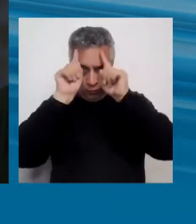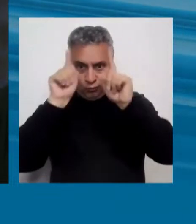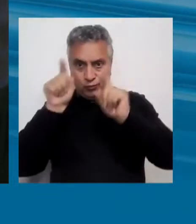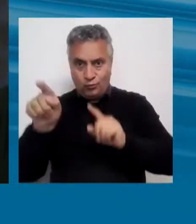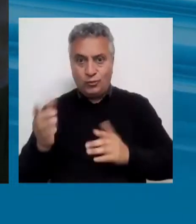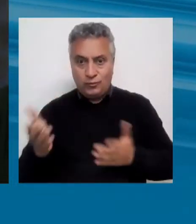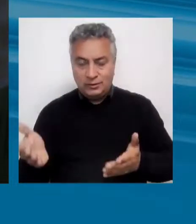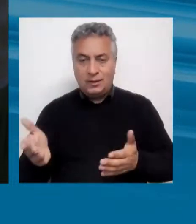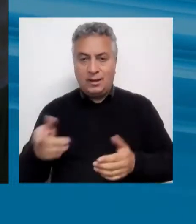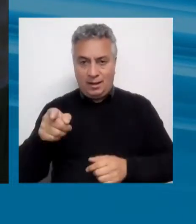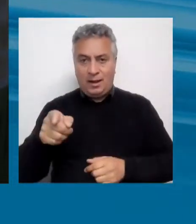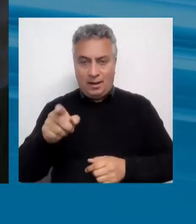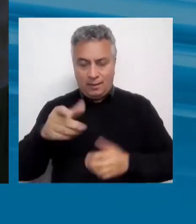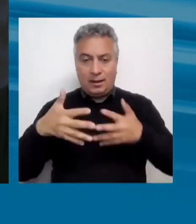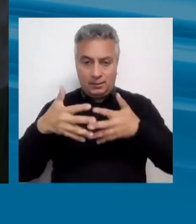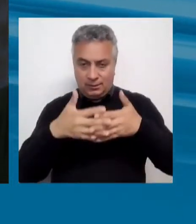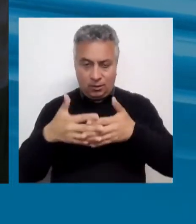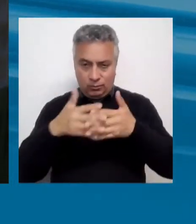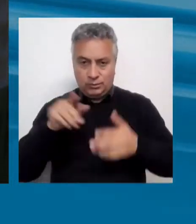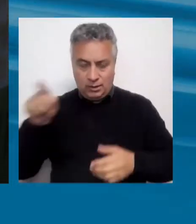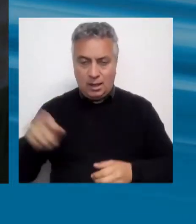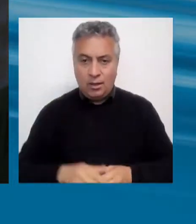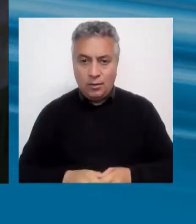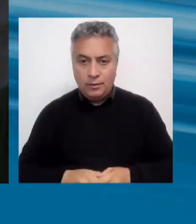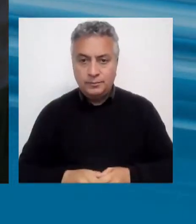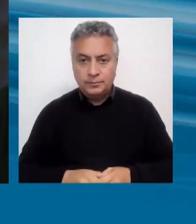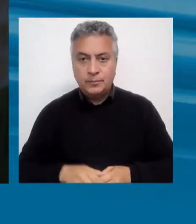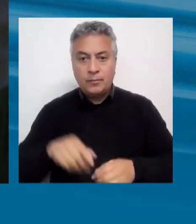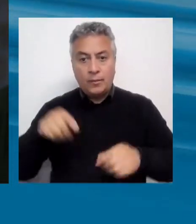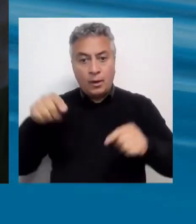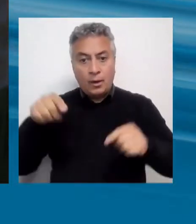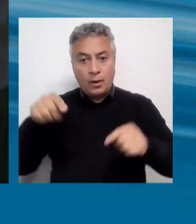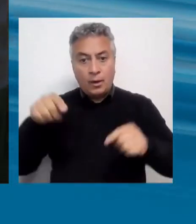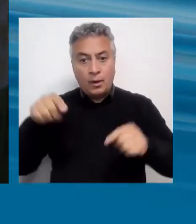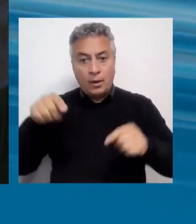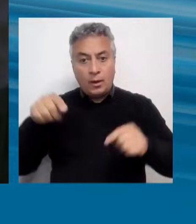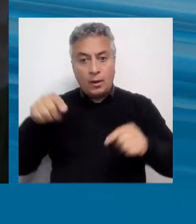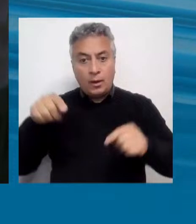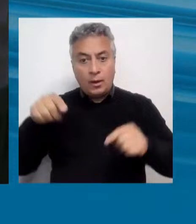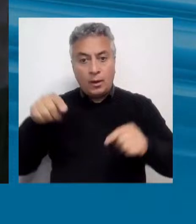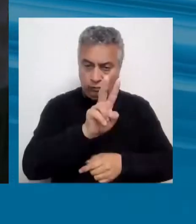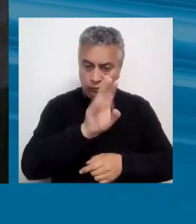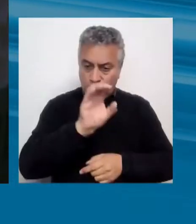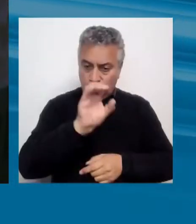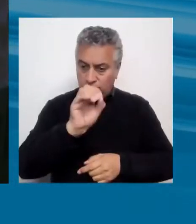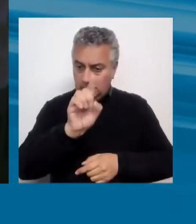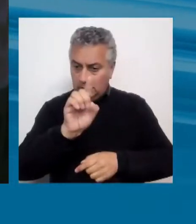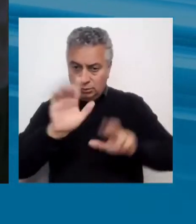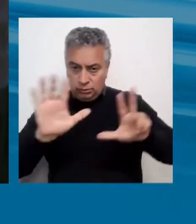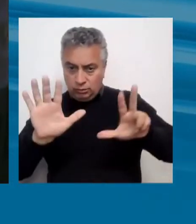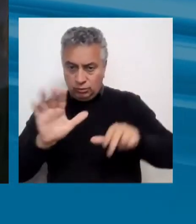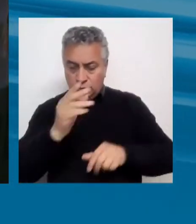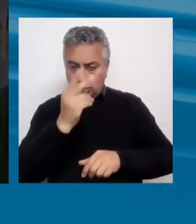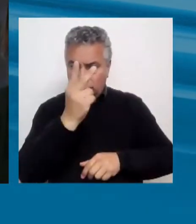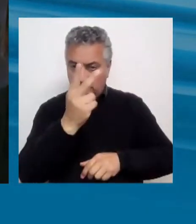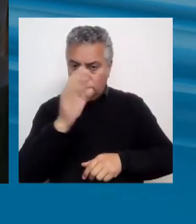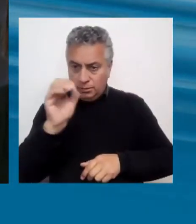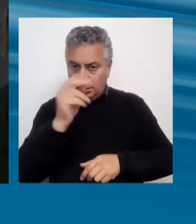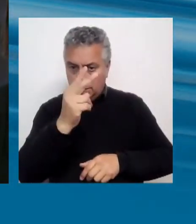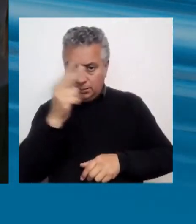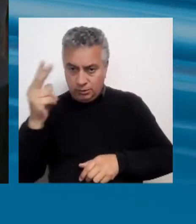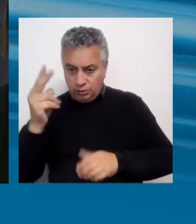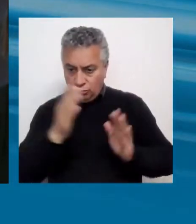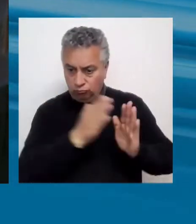different positions, Minister of Maritime Affairs and the Blue Economy between 2018 and 2022. He focused on